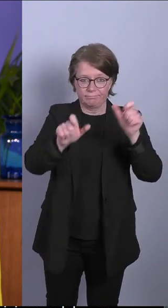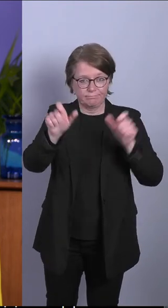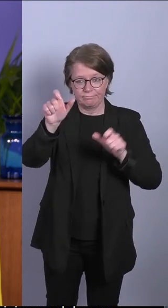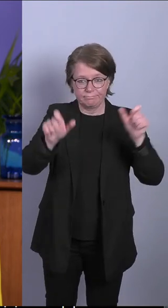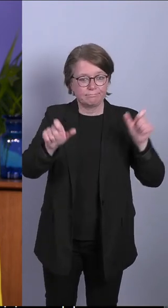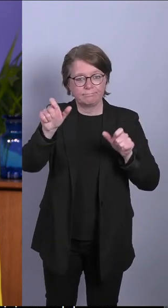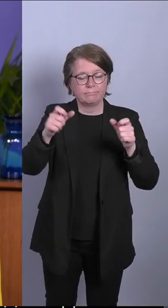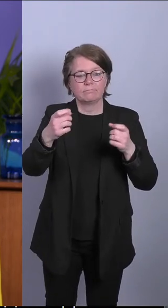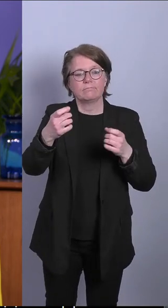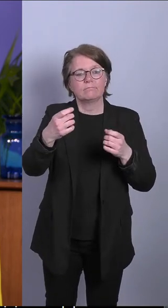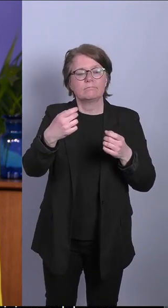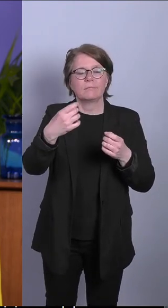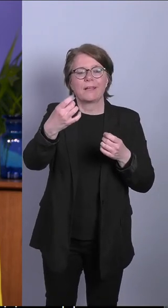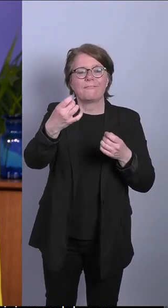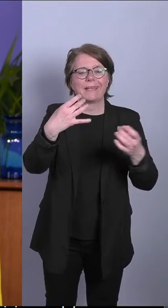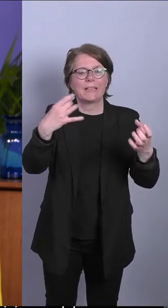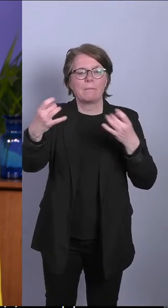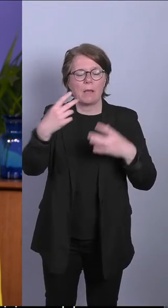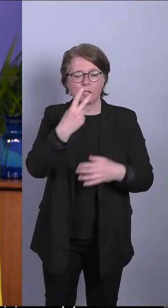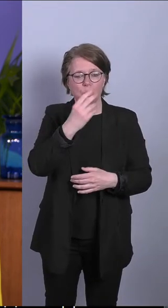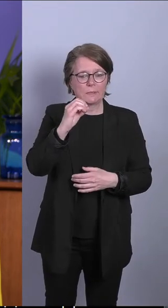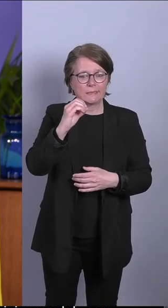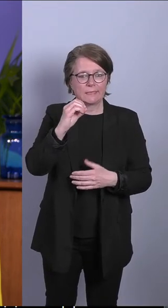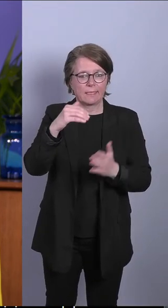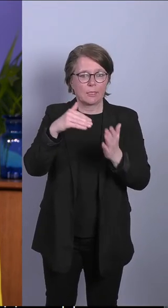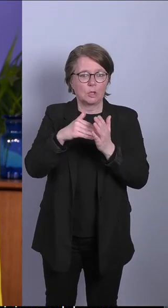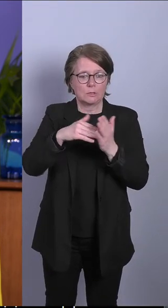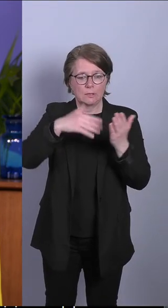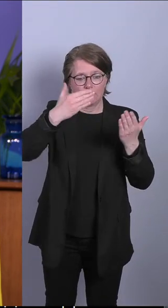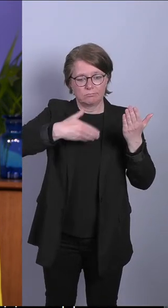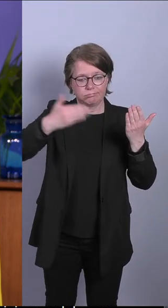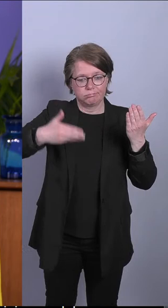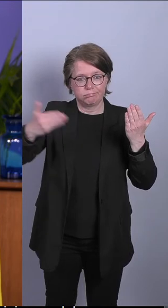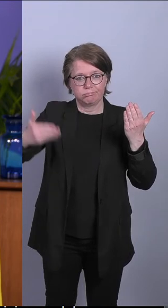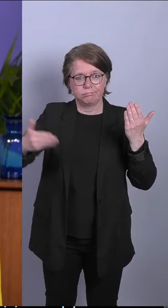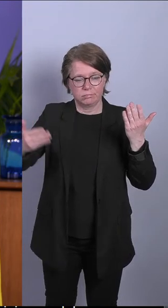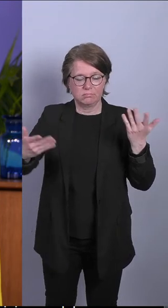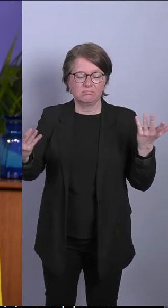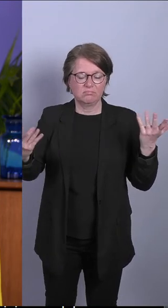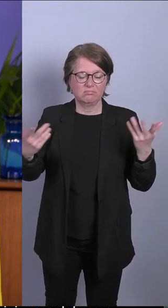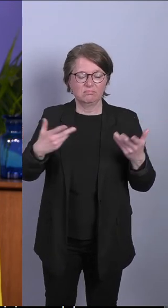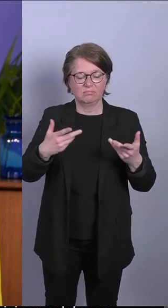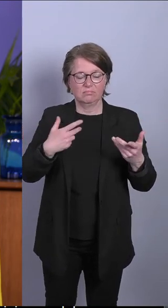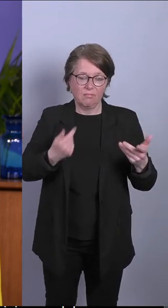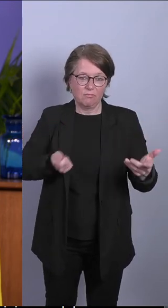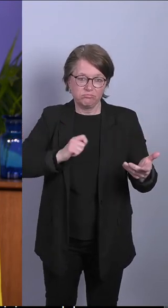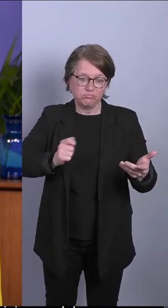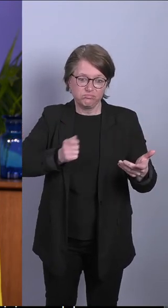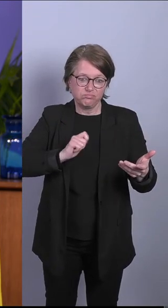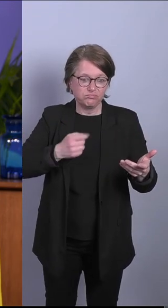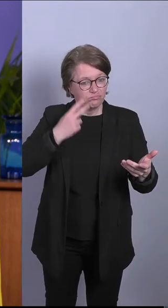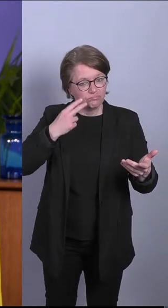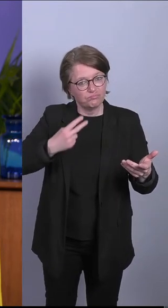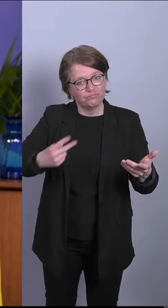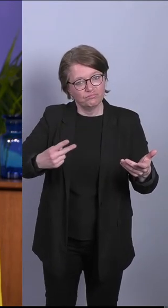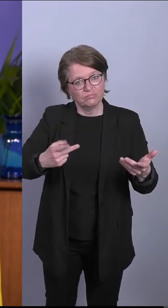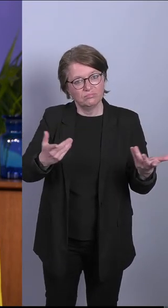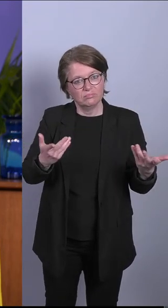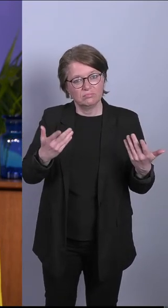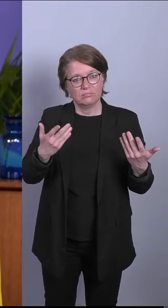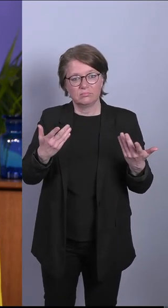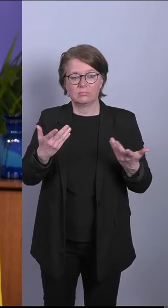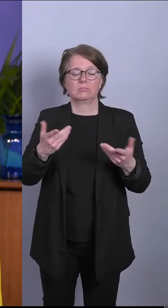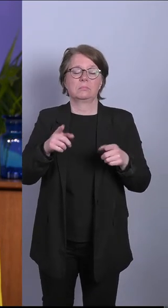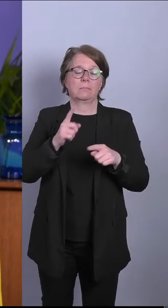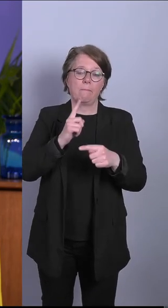each volunteer, each and every application, whoever from any part of the world wanting to be at the World Games. I think we are